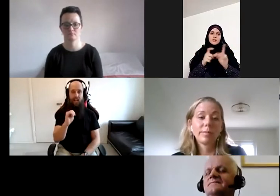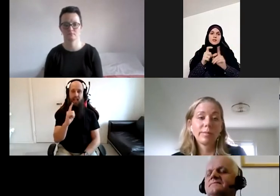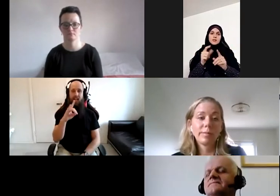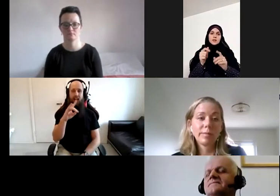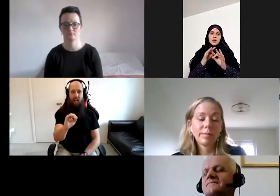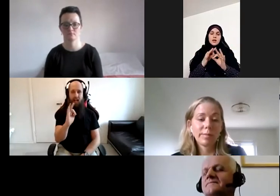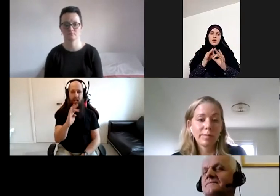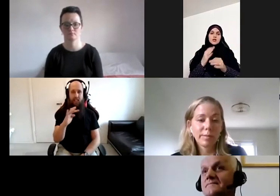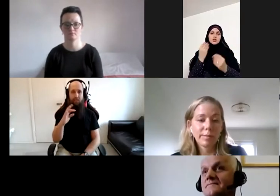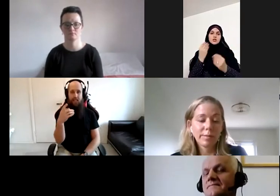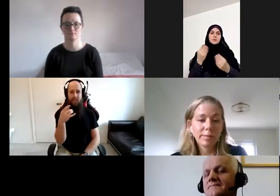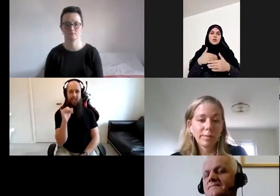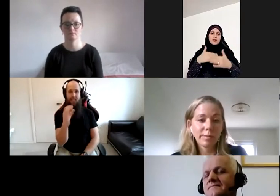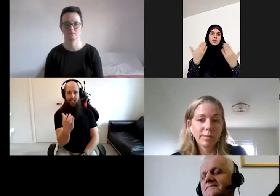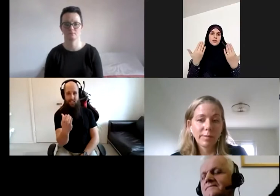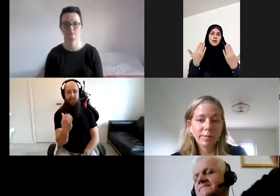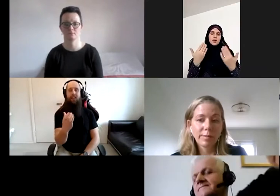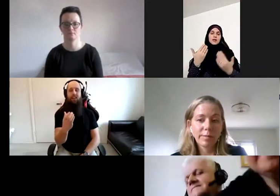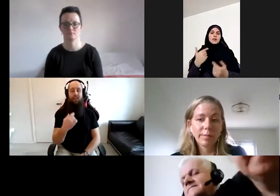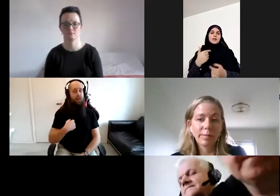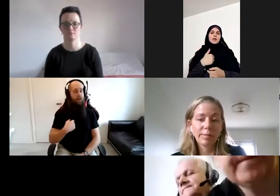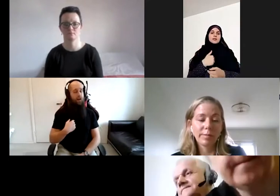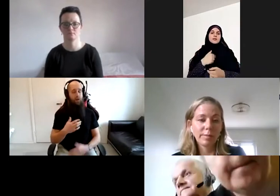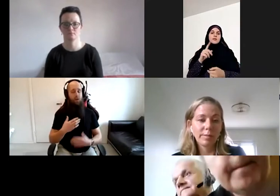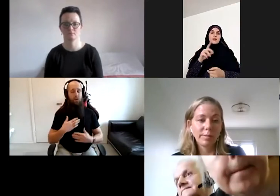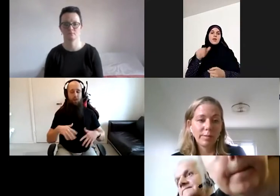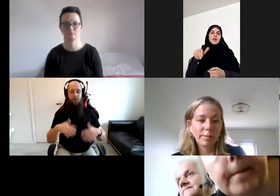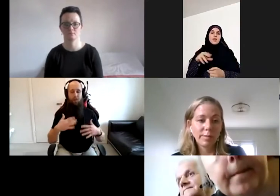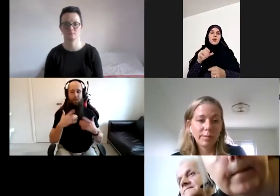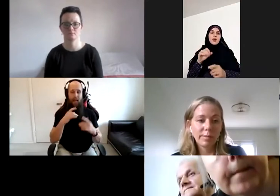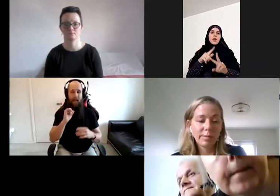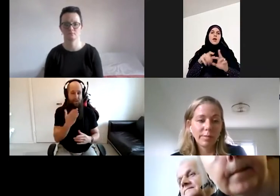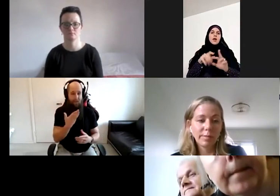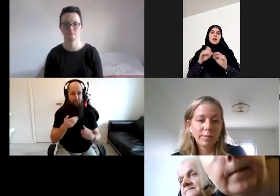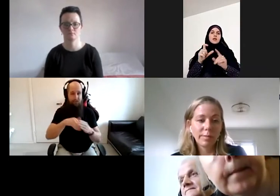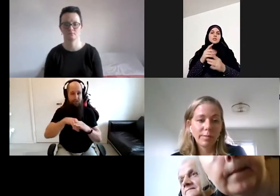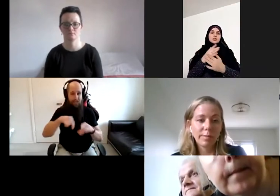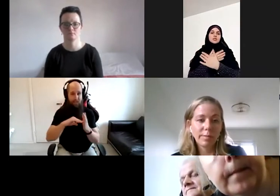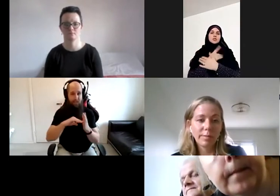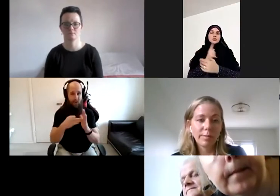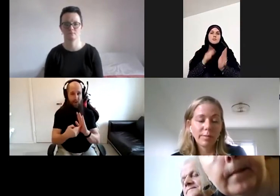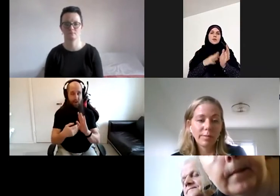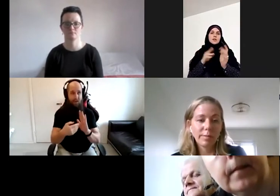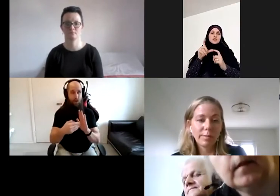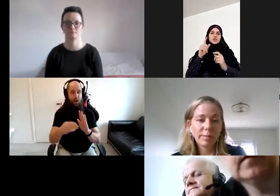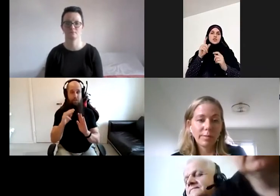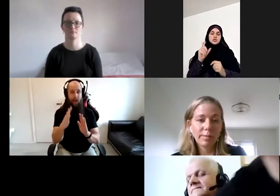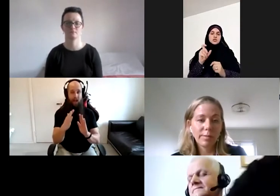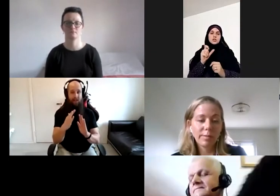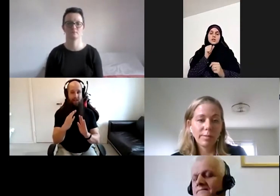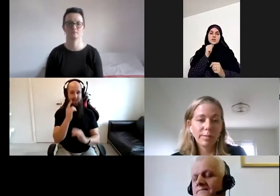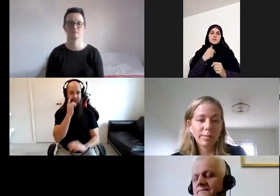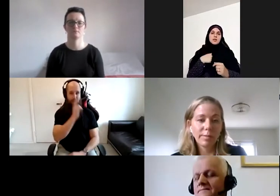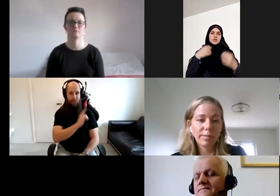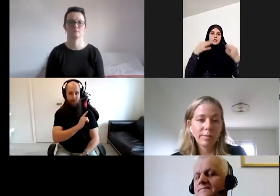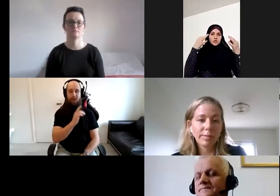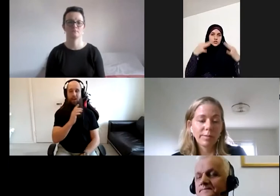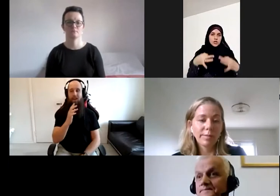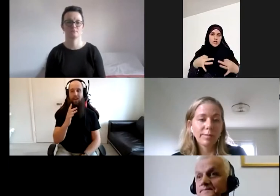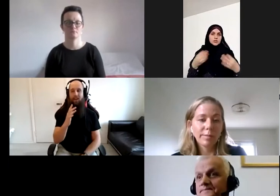I was honored to be part of this project since May this year.